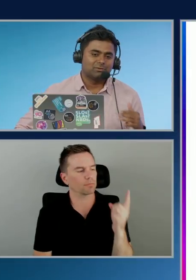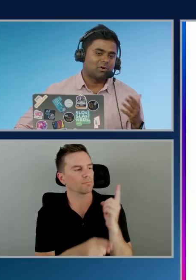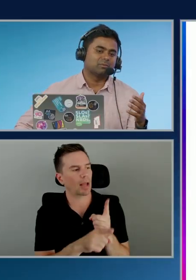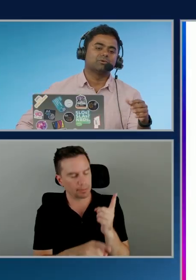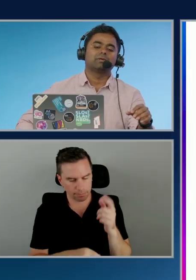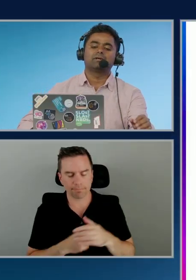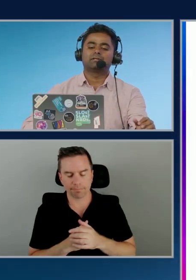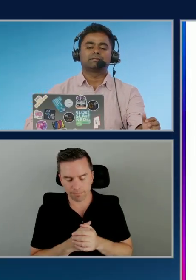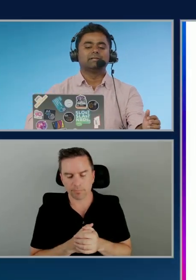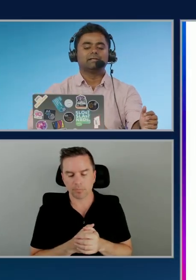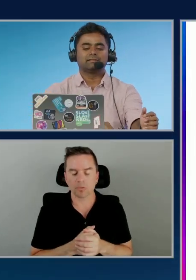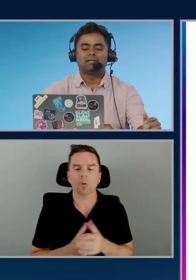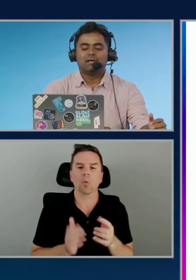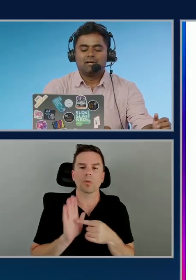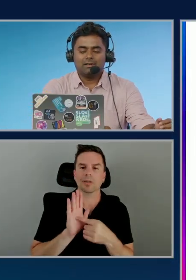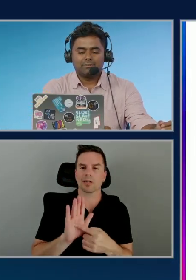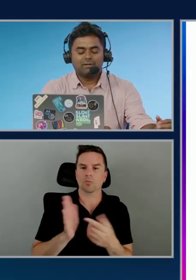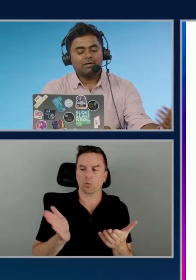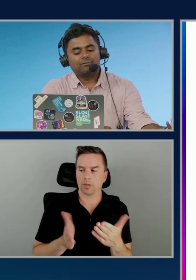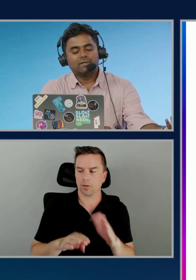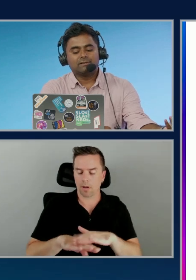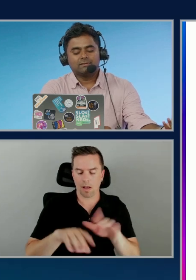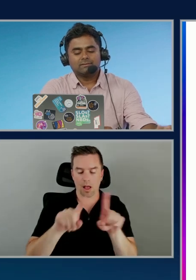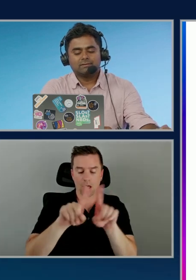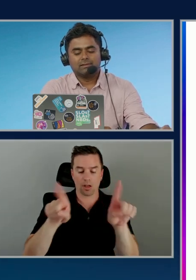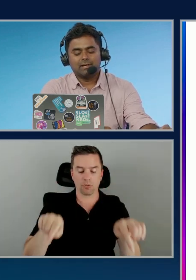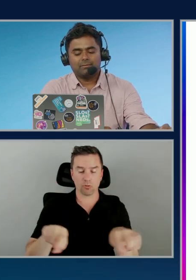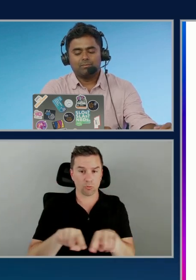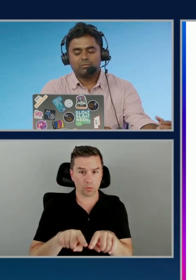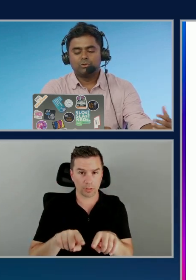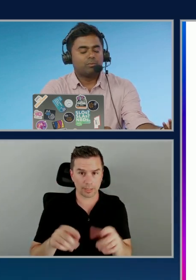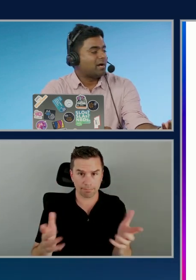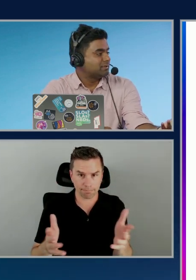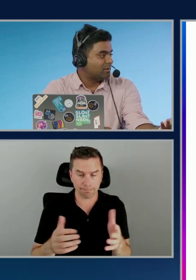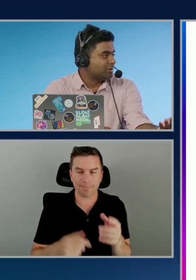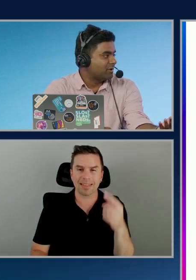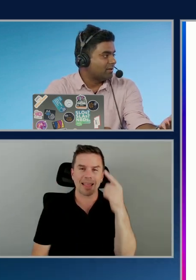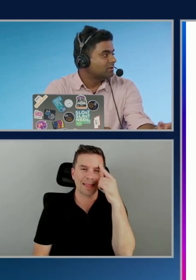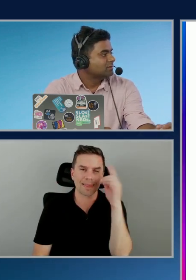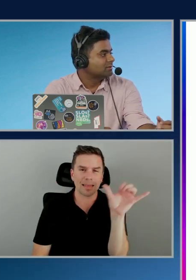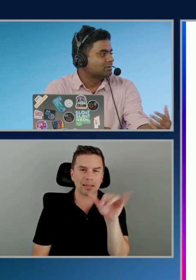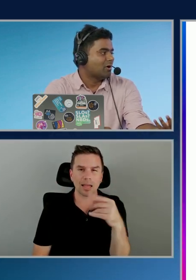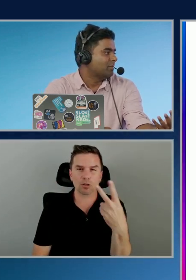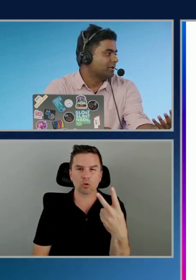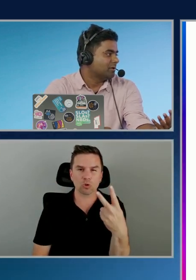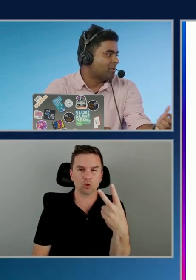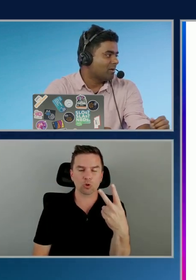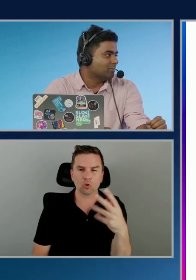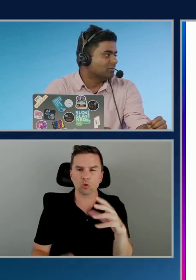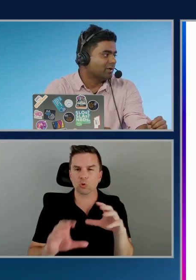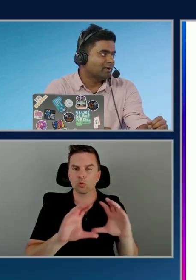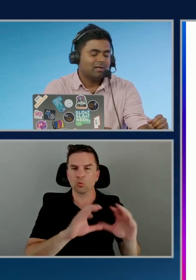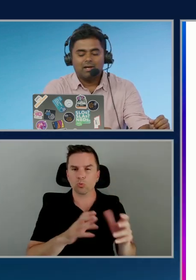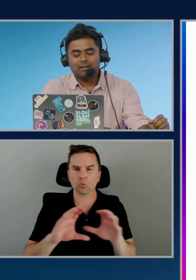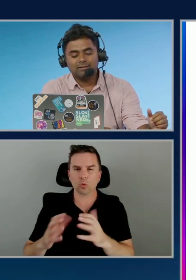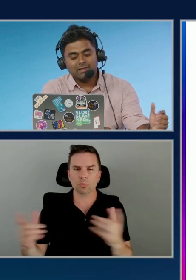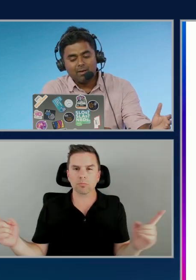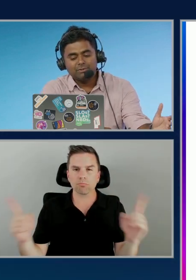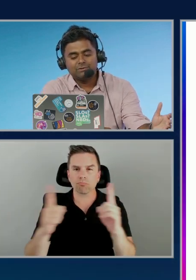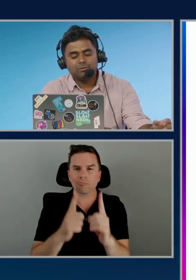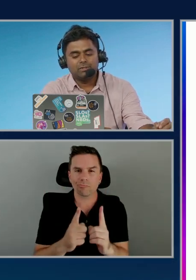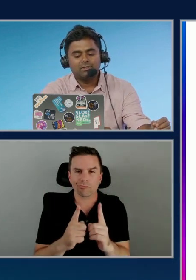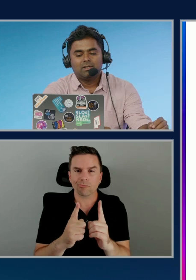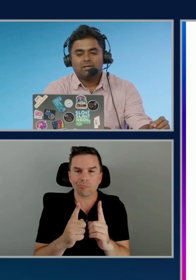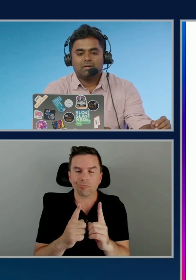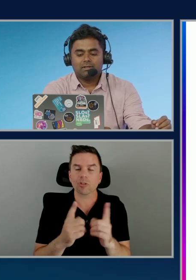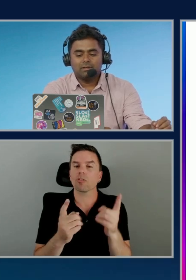right? So what I'm showing here on the screen is, think of this like two parties coming together to solve a particular problem, right? And this